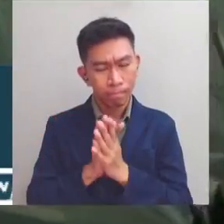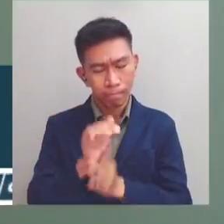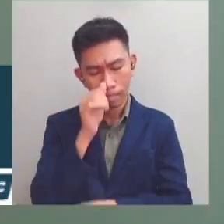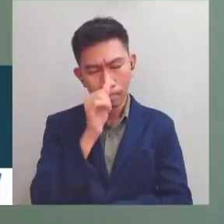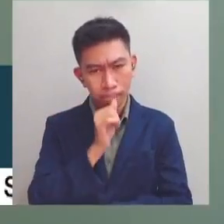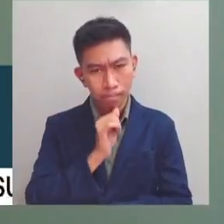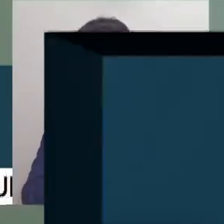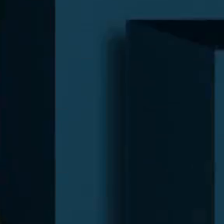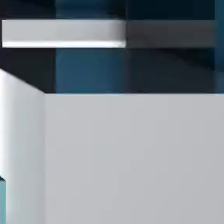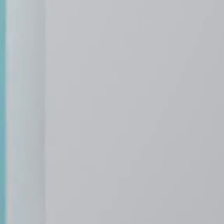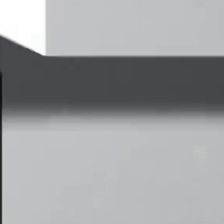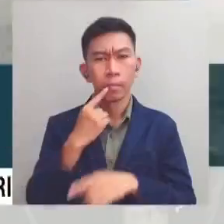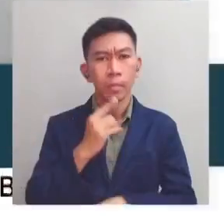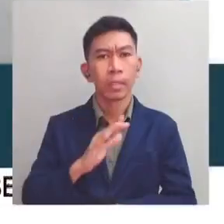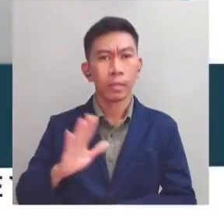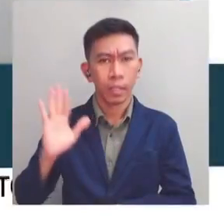allowances.